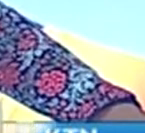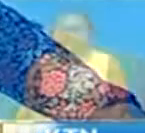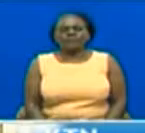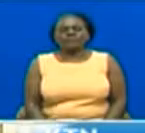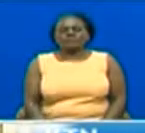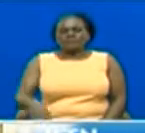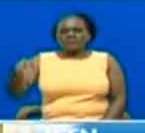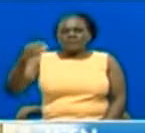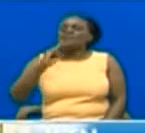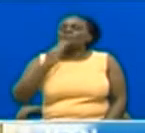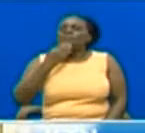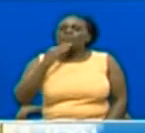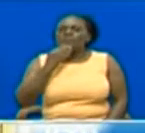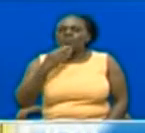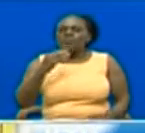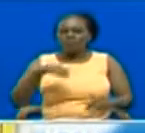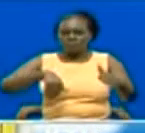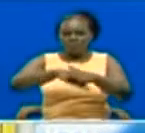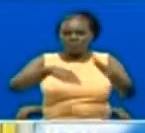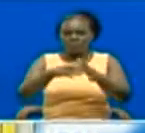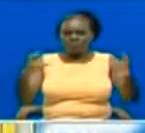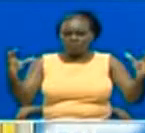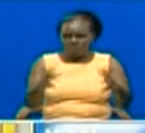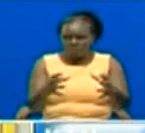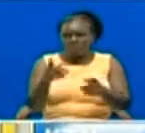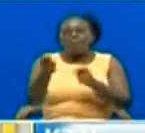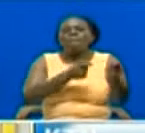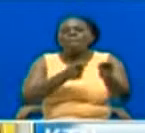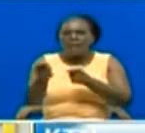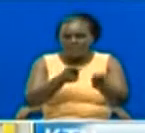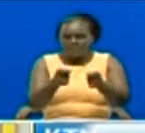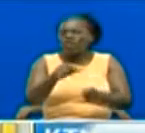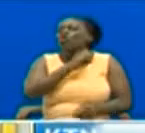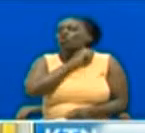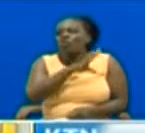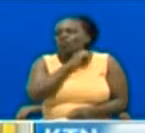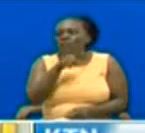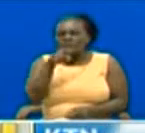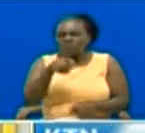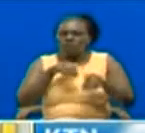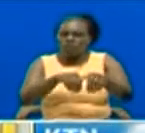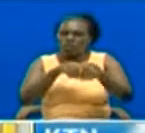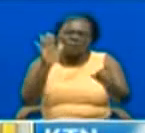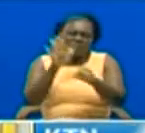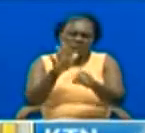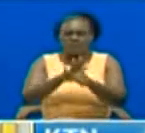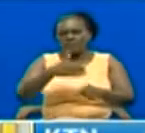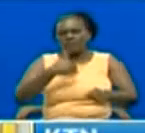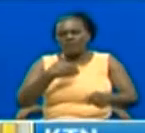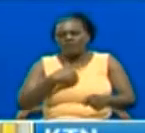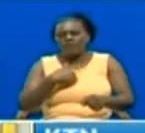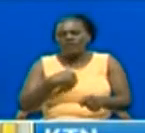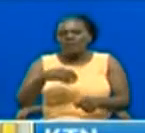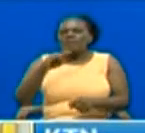Now, AFC Leopards Football Club is up in arms over the management of the club that commands a huge following in the country. Some